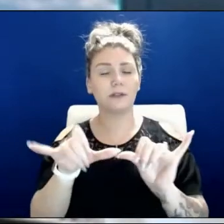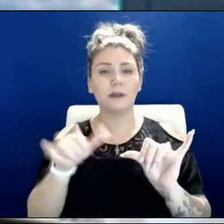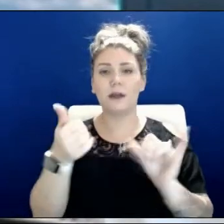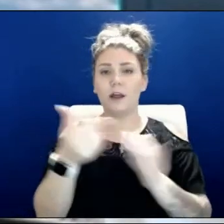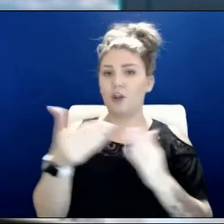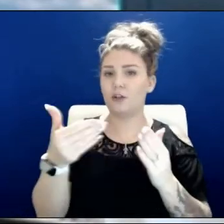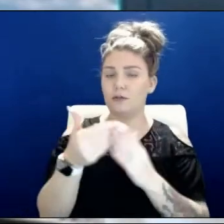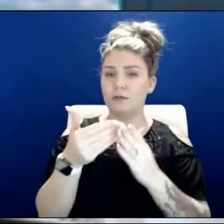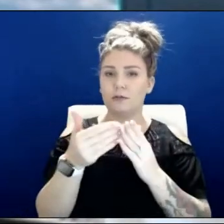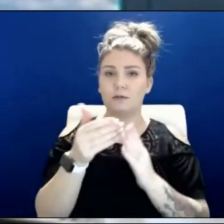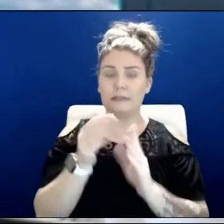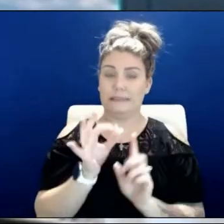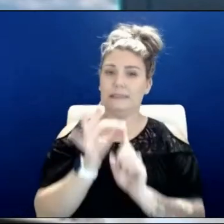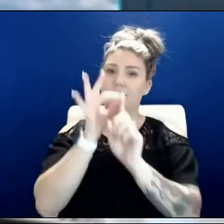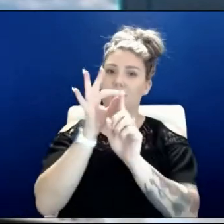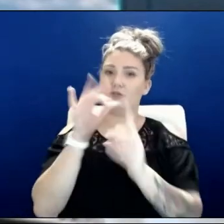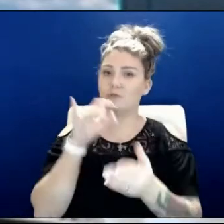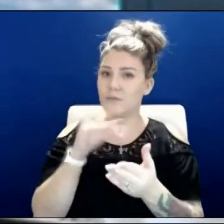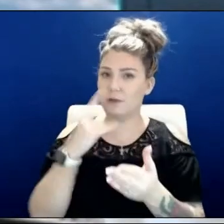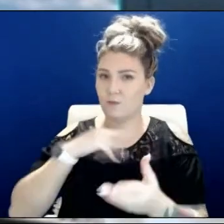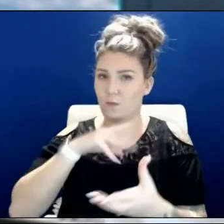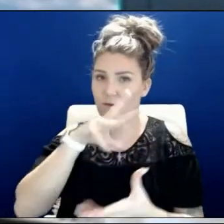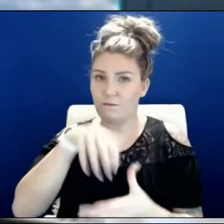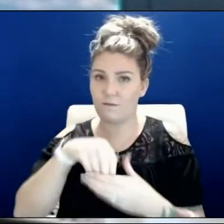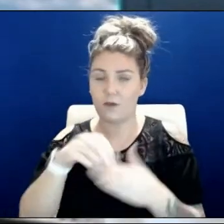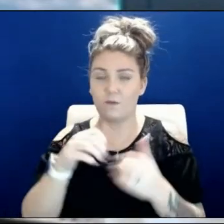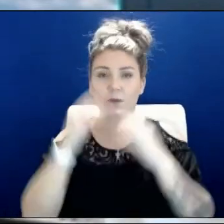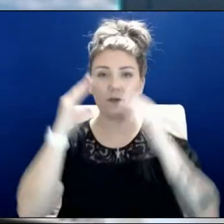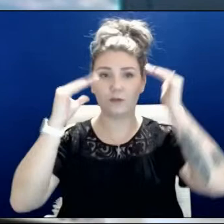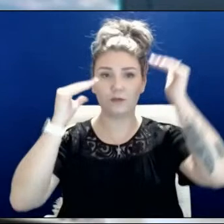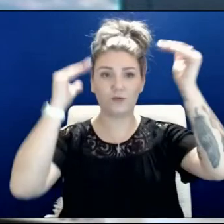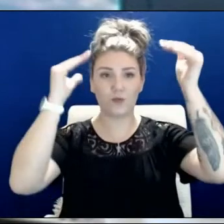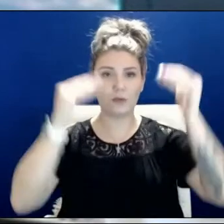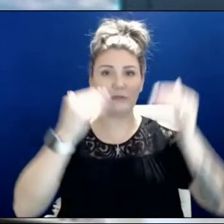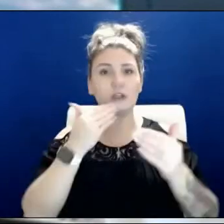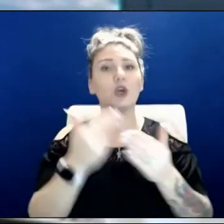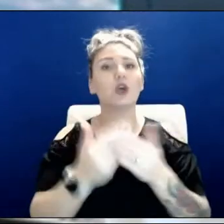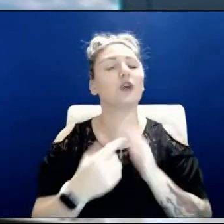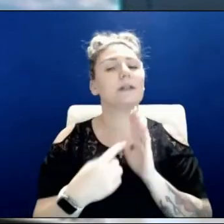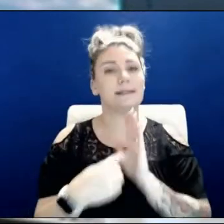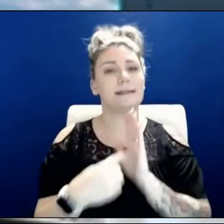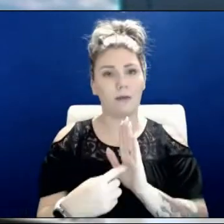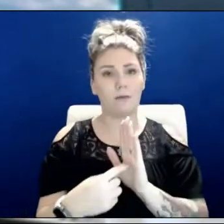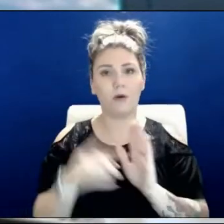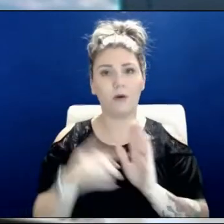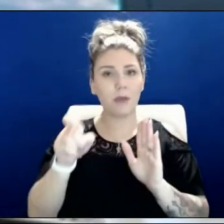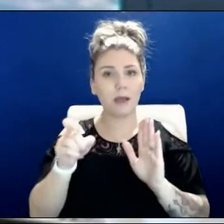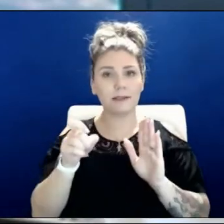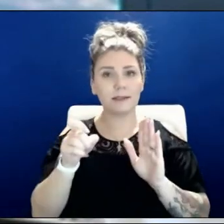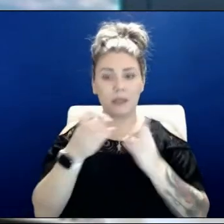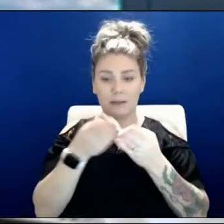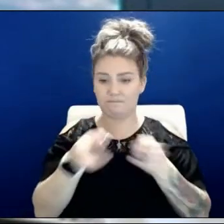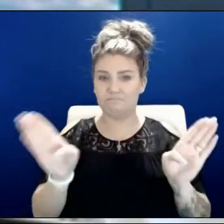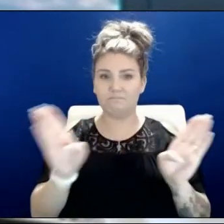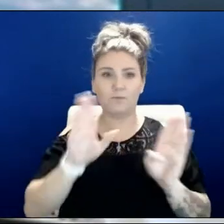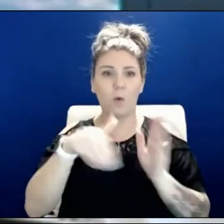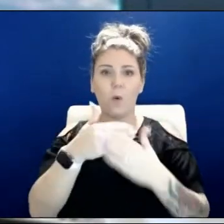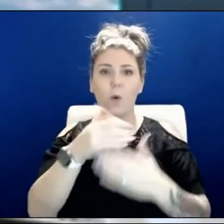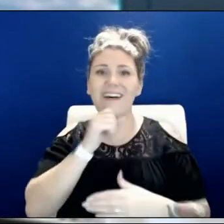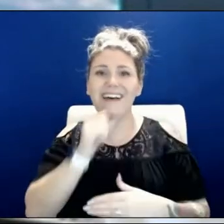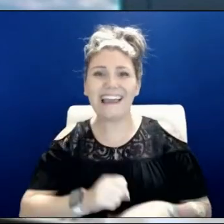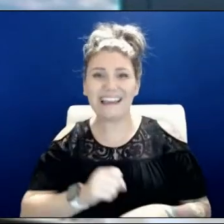in the studies that we're involved with in adults, is make sure you get a good sample across the spectrum of age so